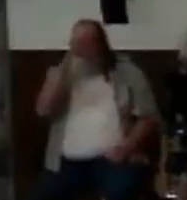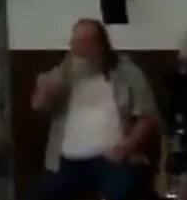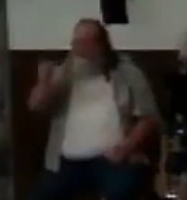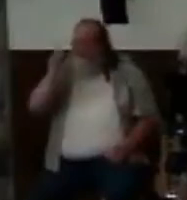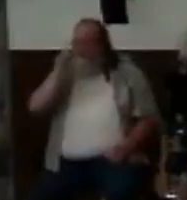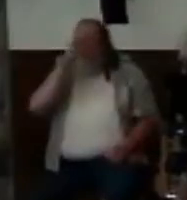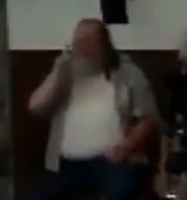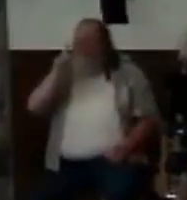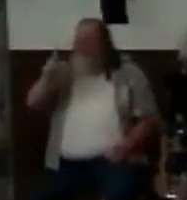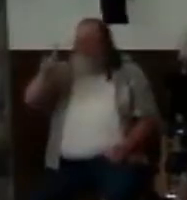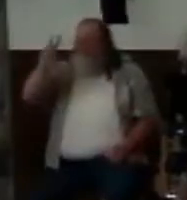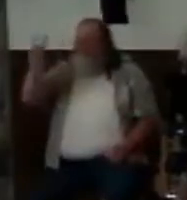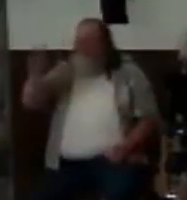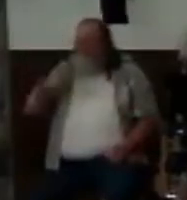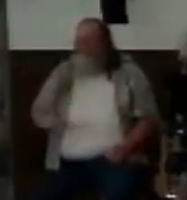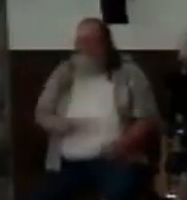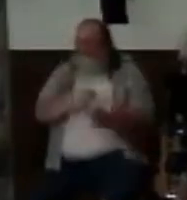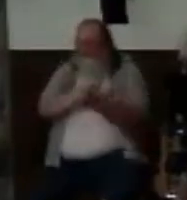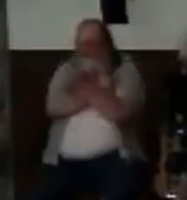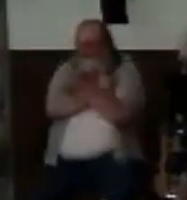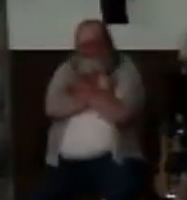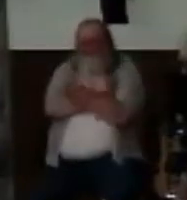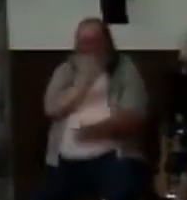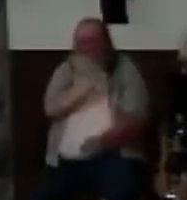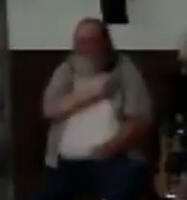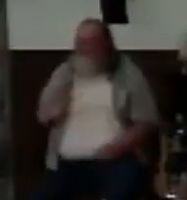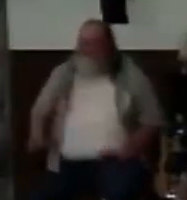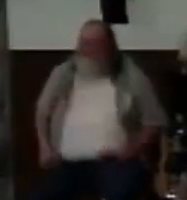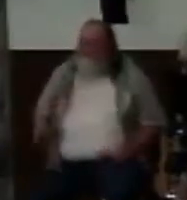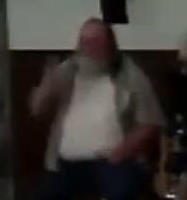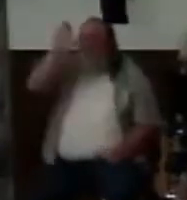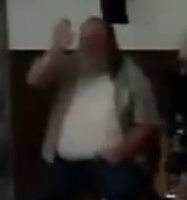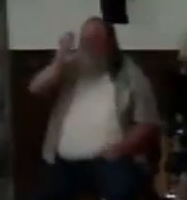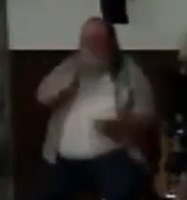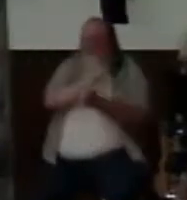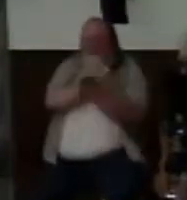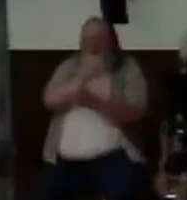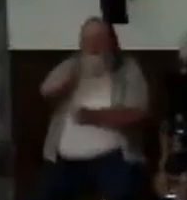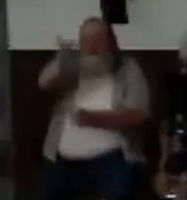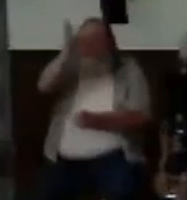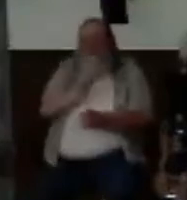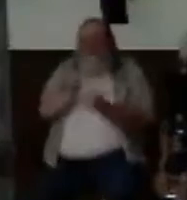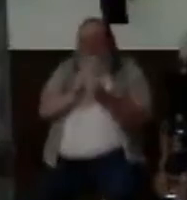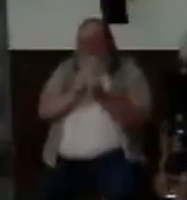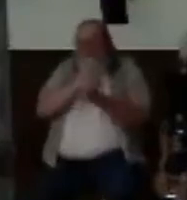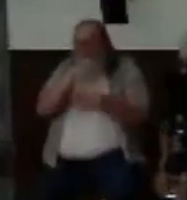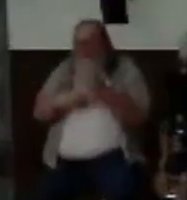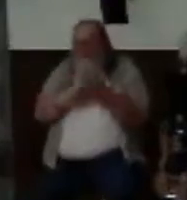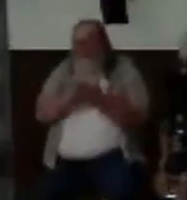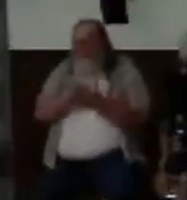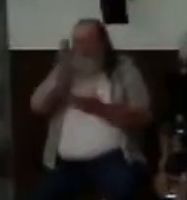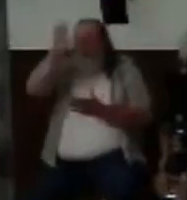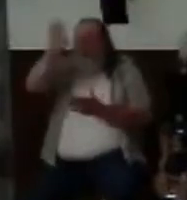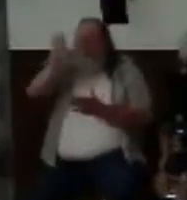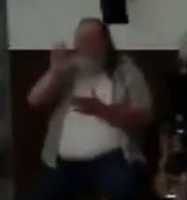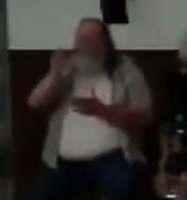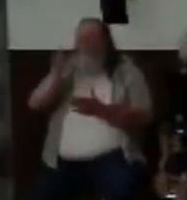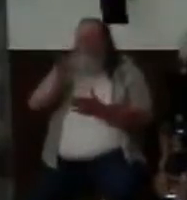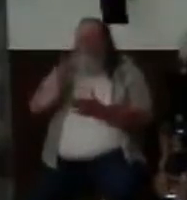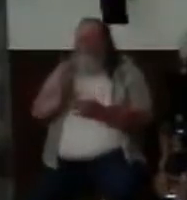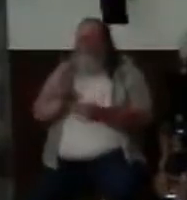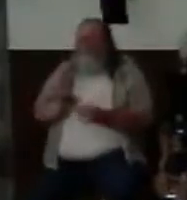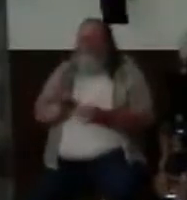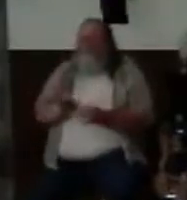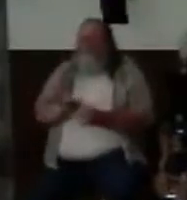Lord your God with all your heart, all your soul, and all your mind. This is the first and greatest